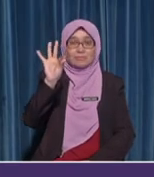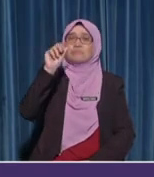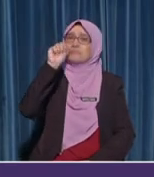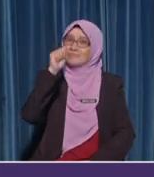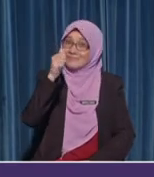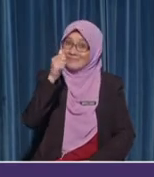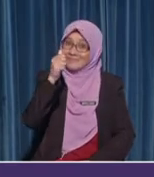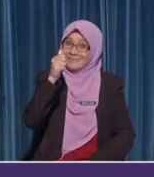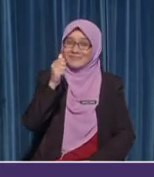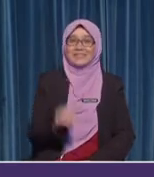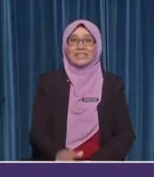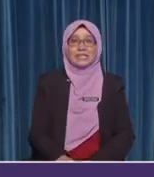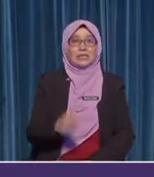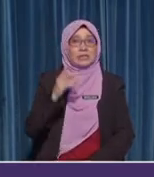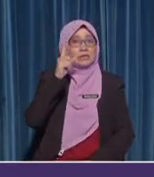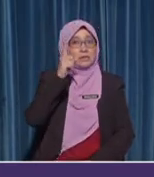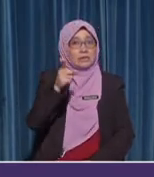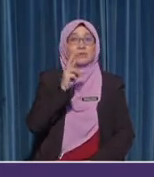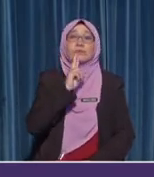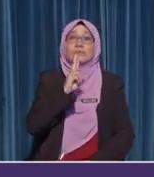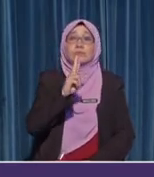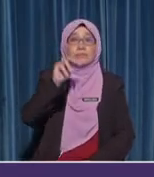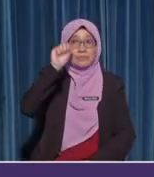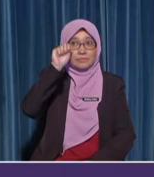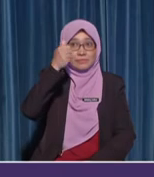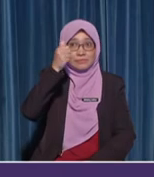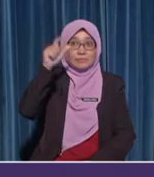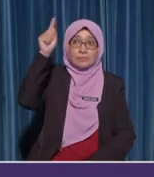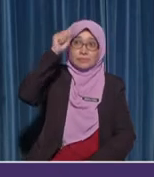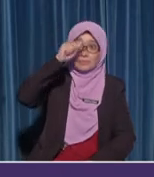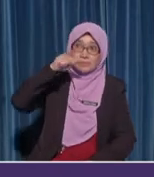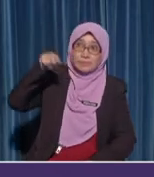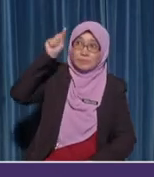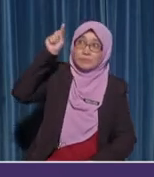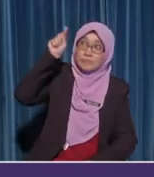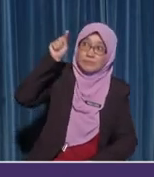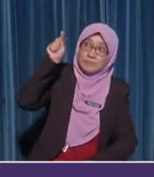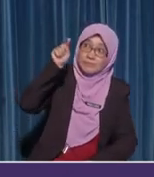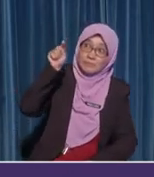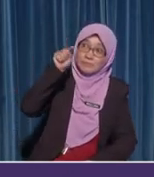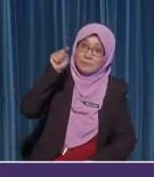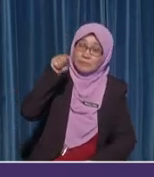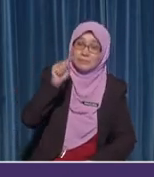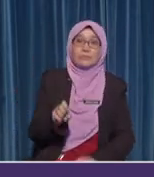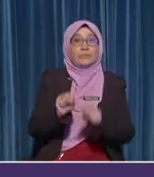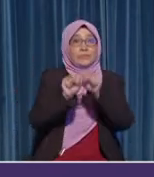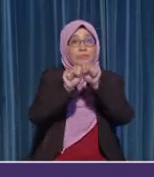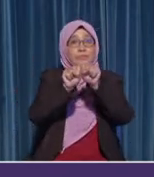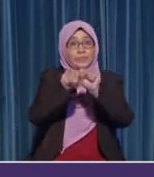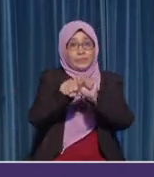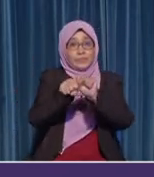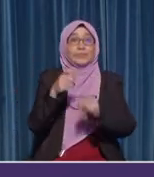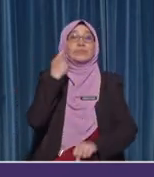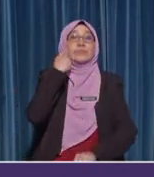10. There are 10 graduations. So, the